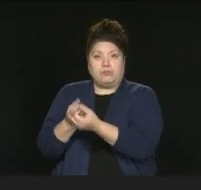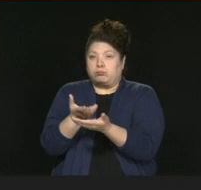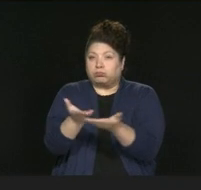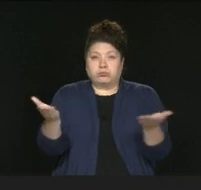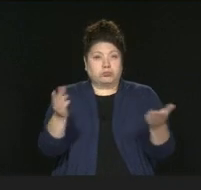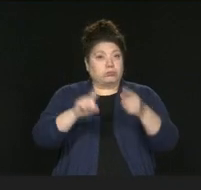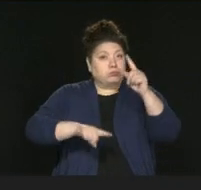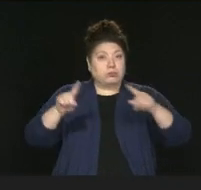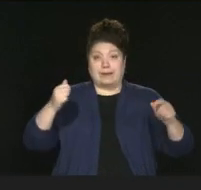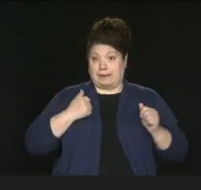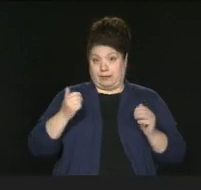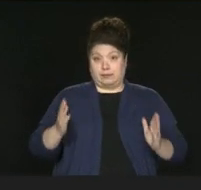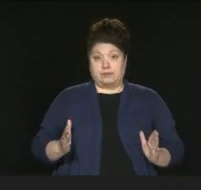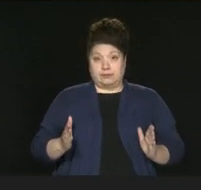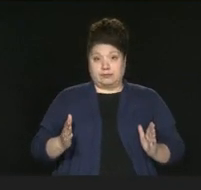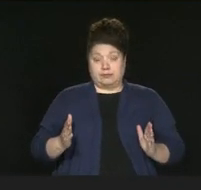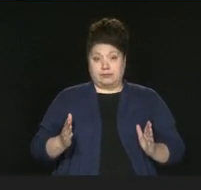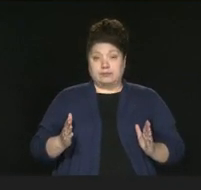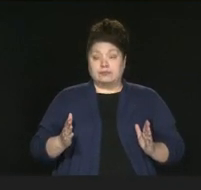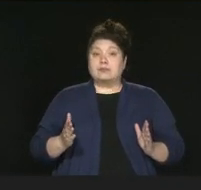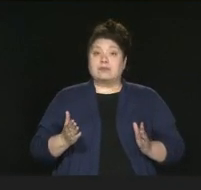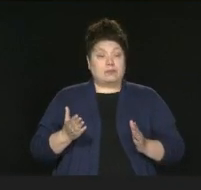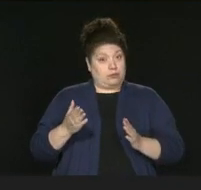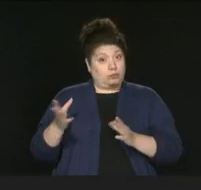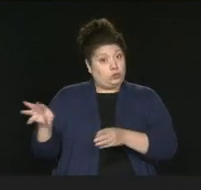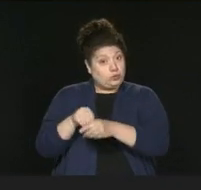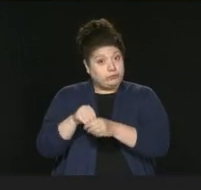and that includes students.